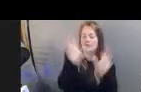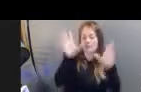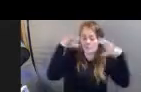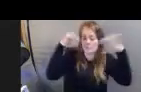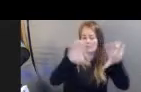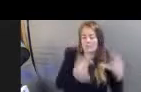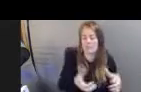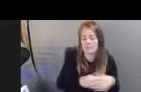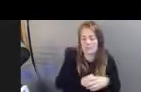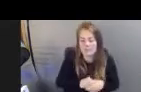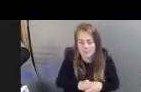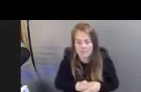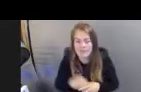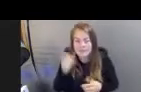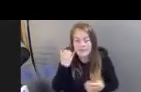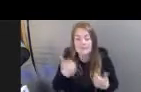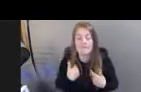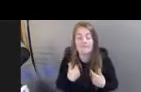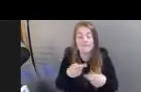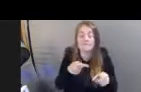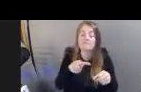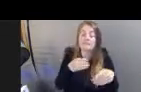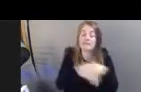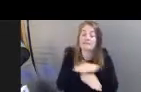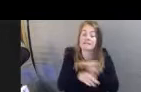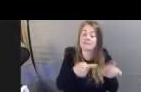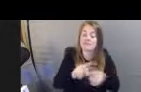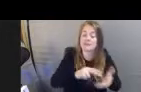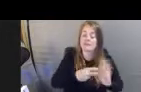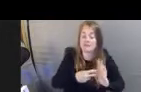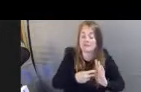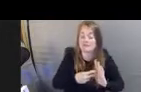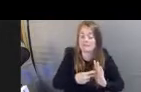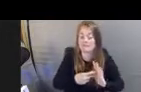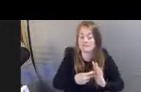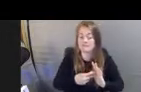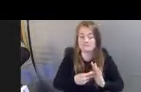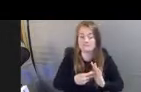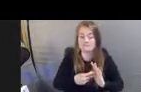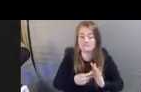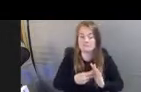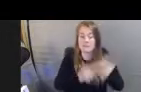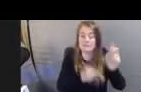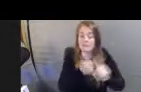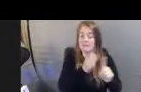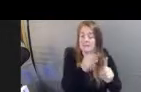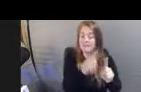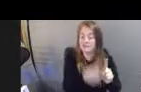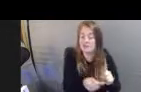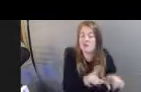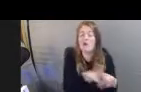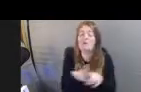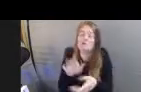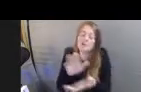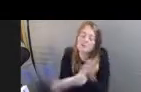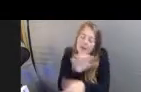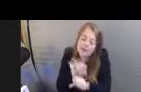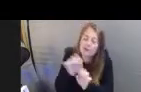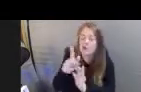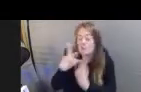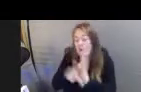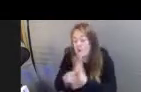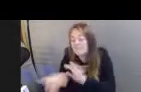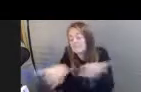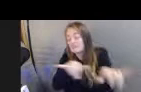employers. So having an accessibility professional doesn't necessarily just mean from the built environment, but looking at your paperwork, your policies, your